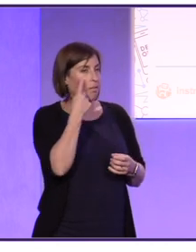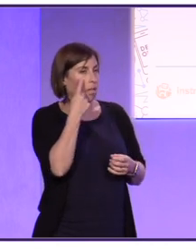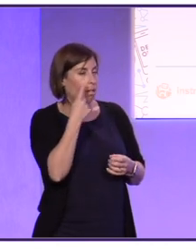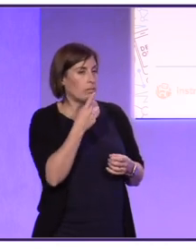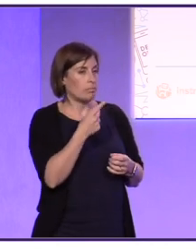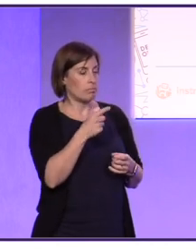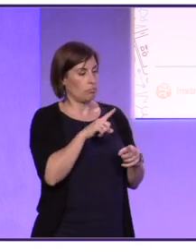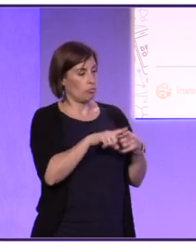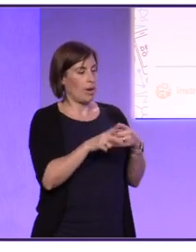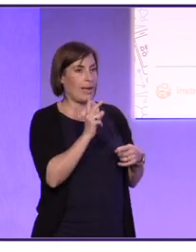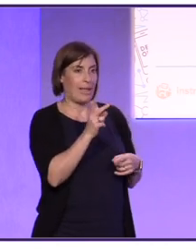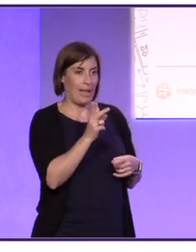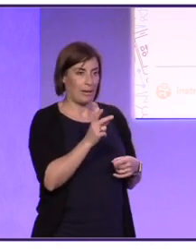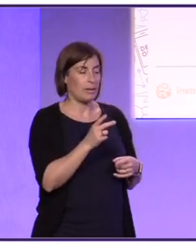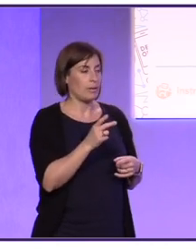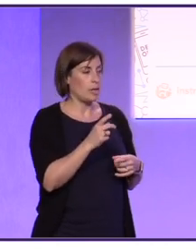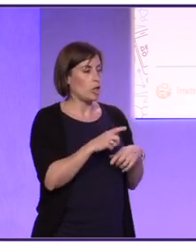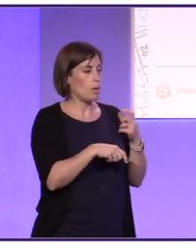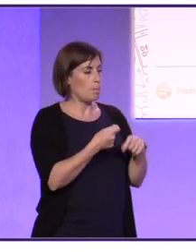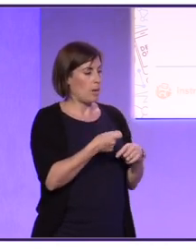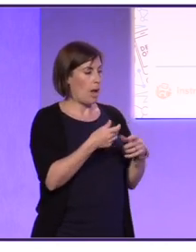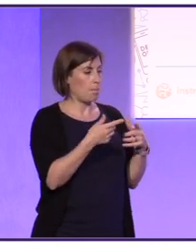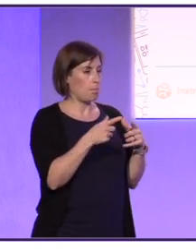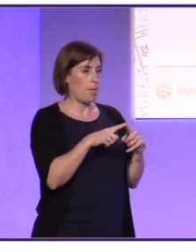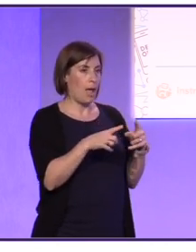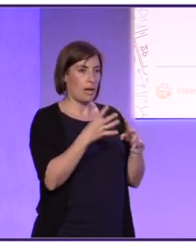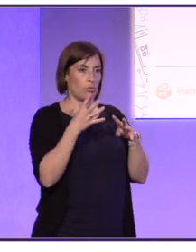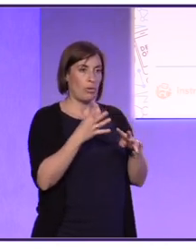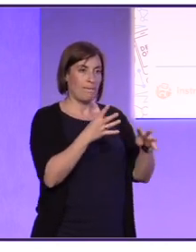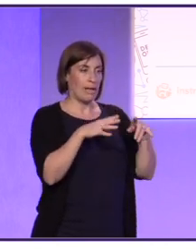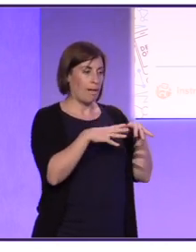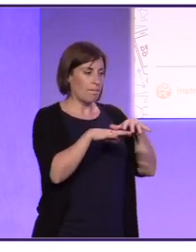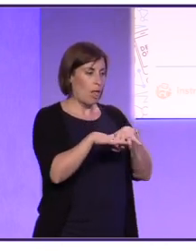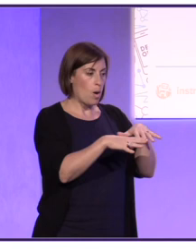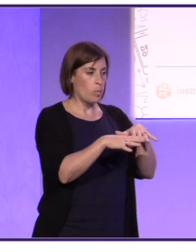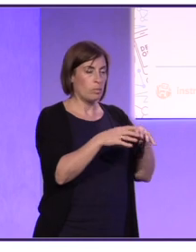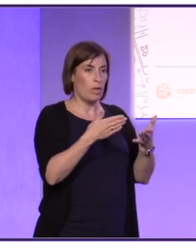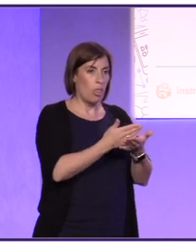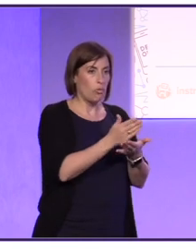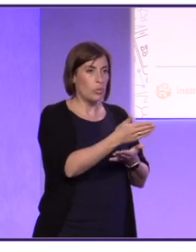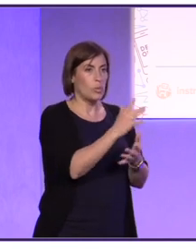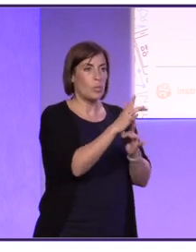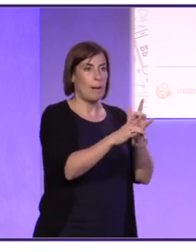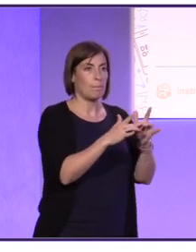this does is gives a constant flow of traffic